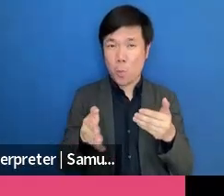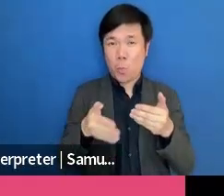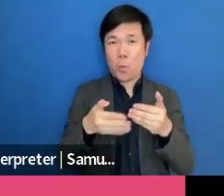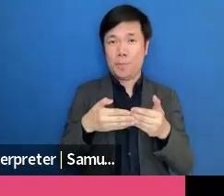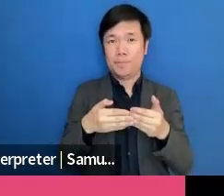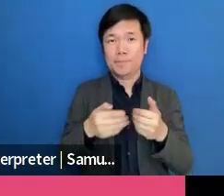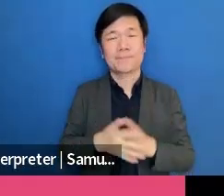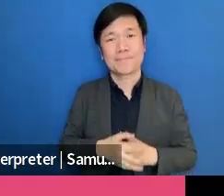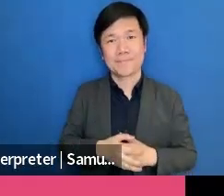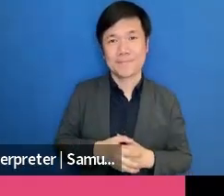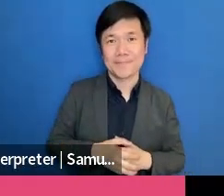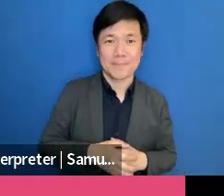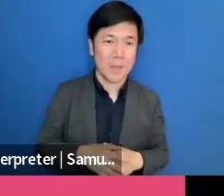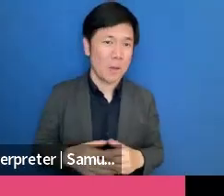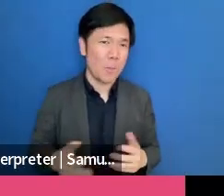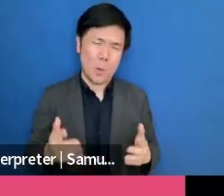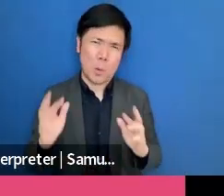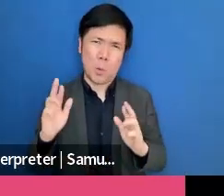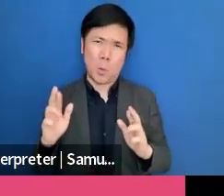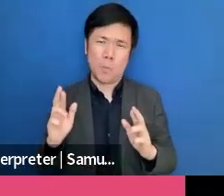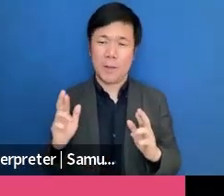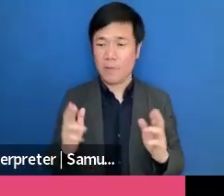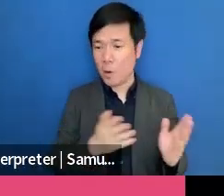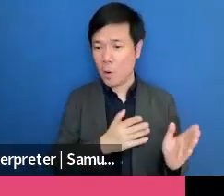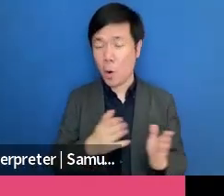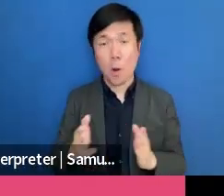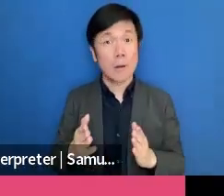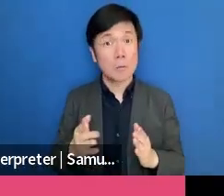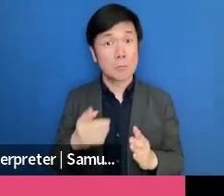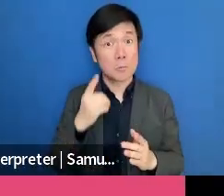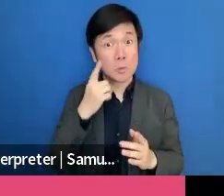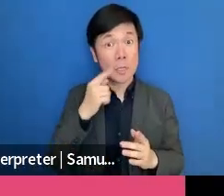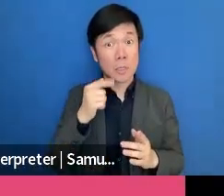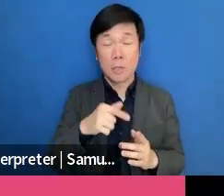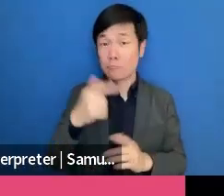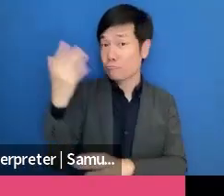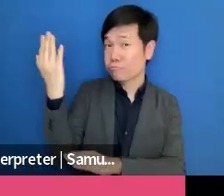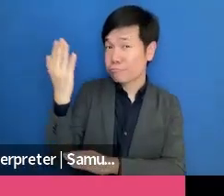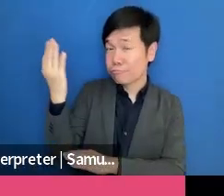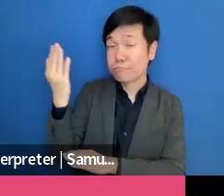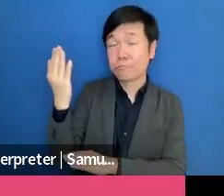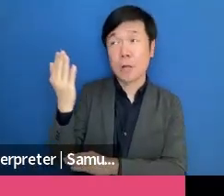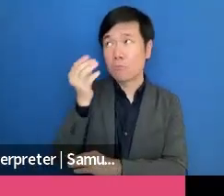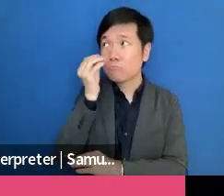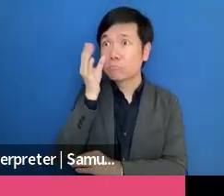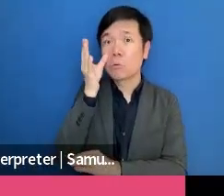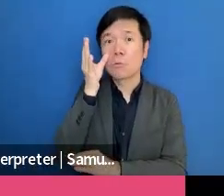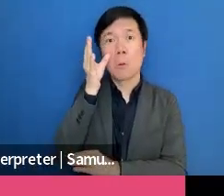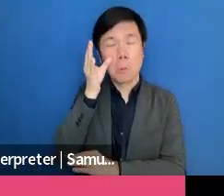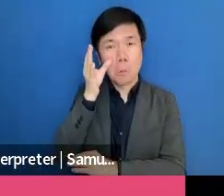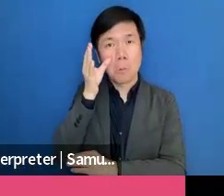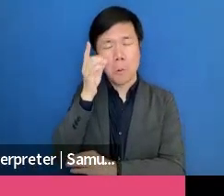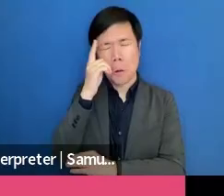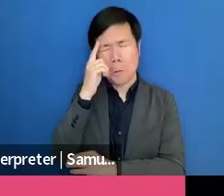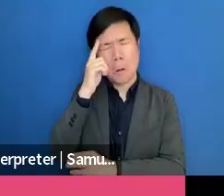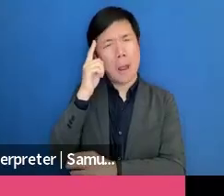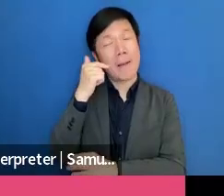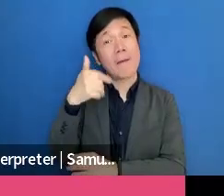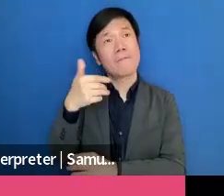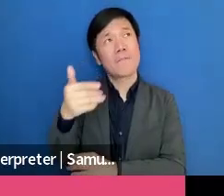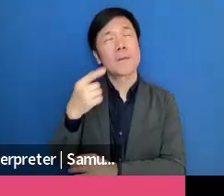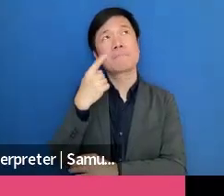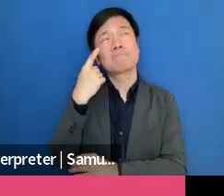it really is our hope that you have all found the session today to be helpful, and that you'll be able to kind of take